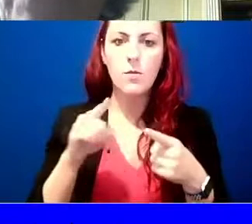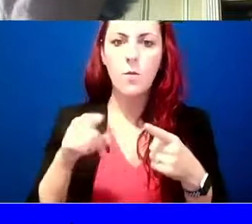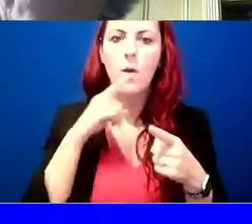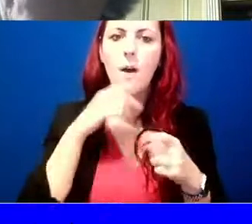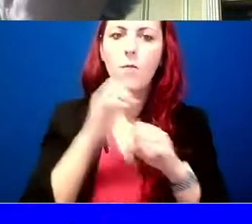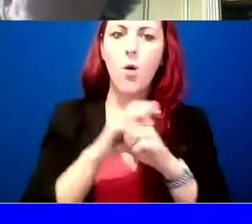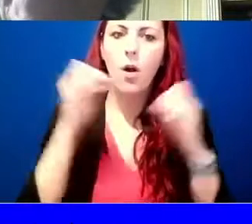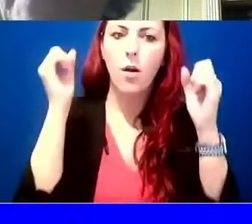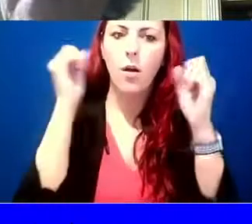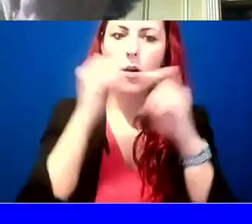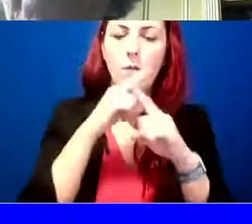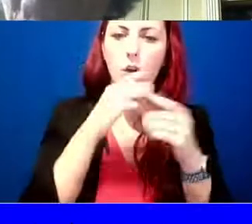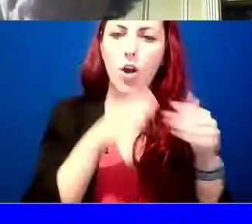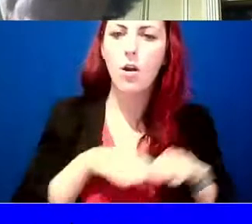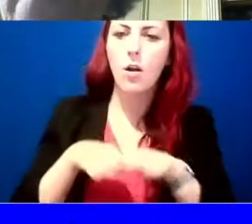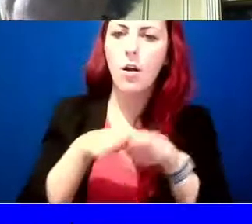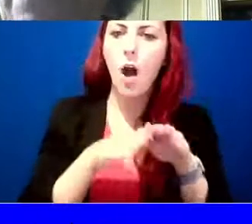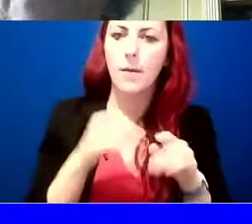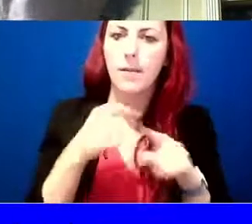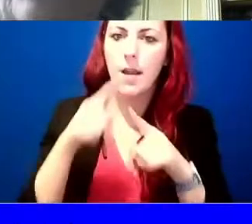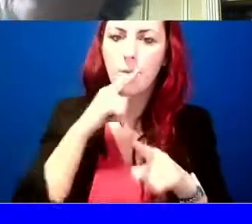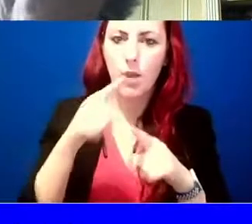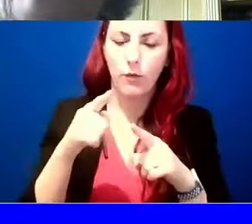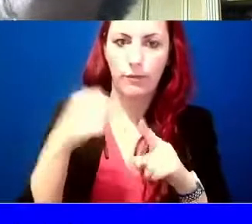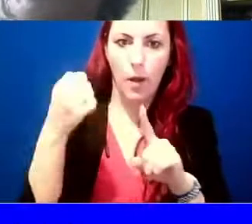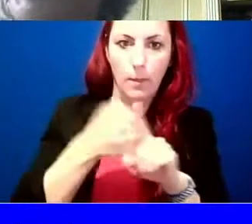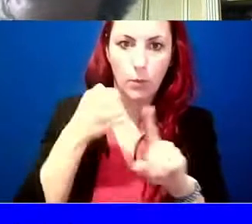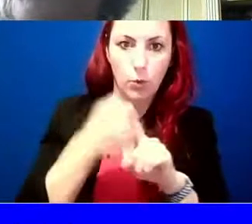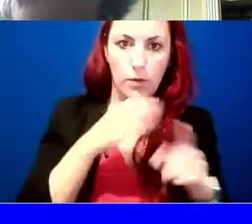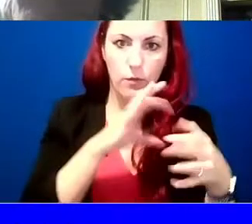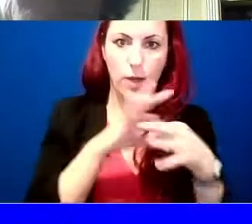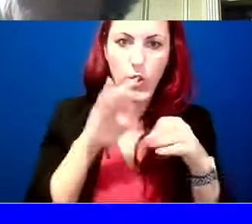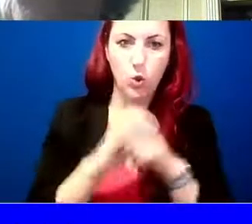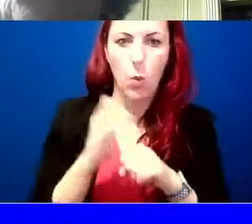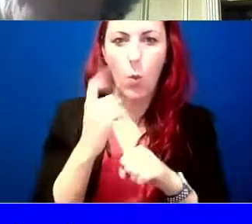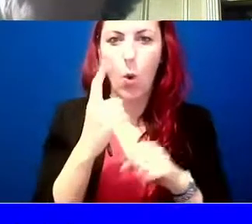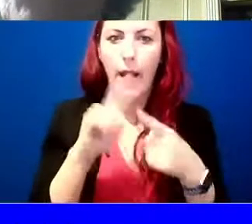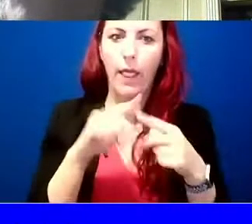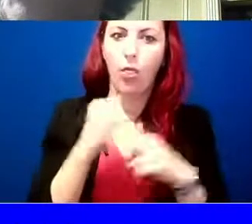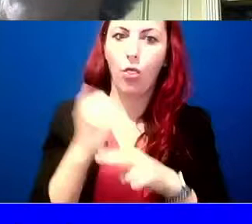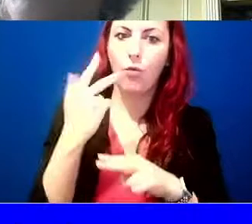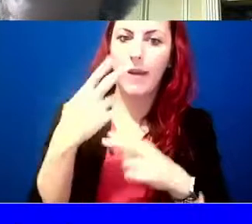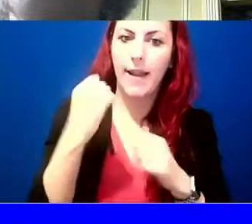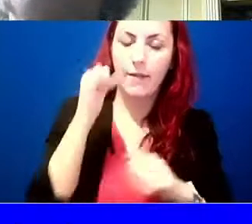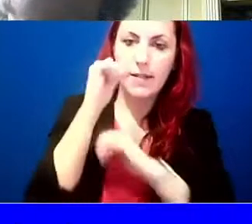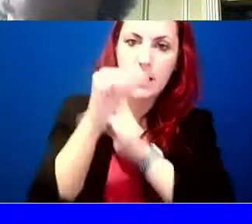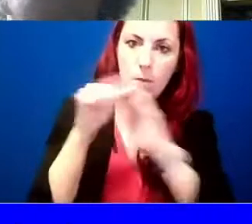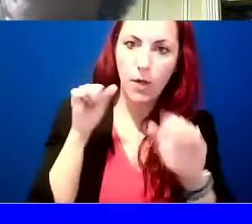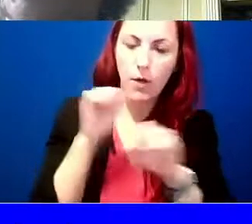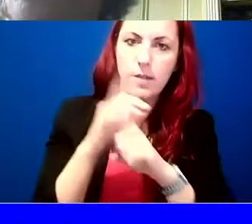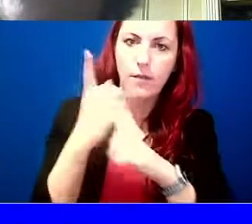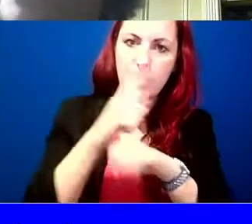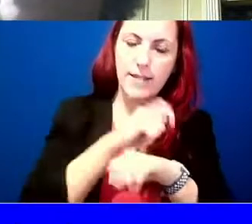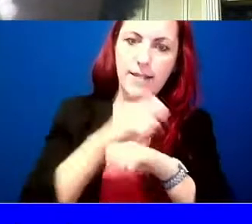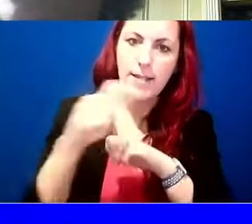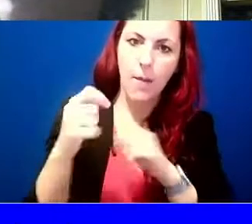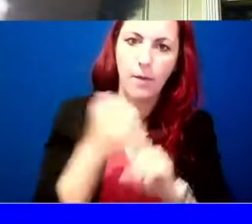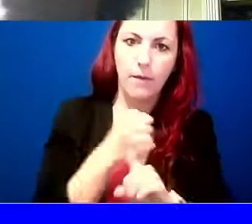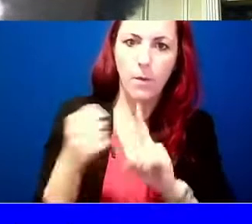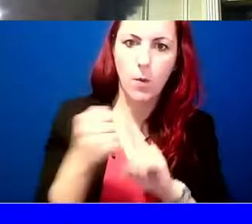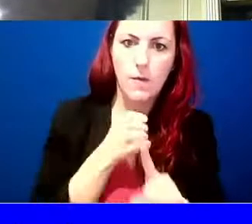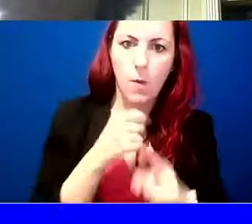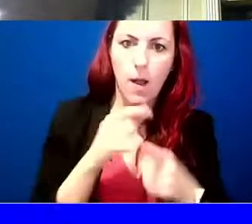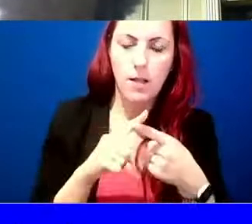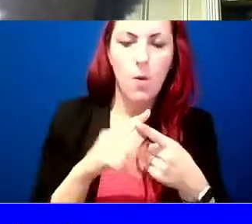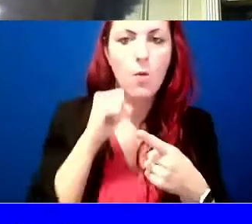three having experienced this type of abuse. There's a lack of clarity again of who one reports to. That is a huge issue in